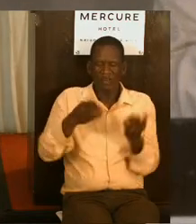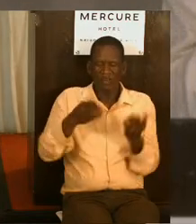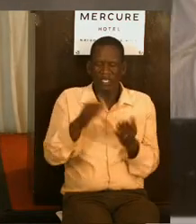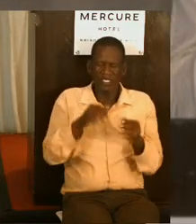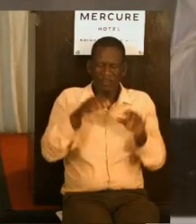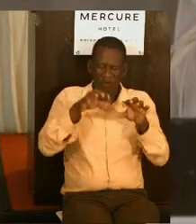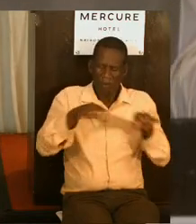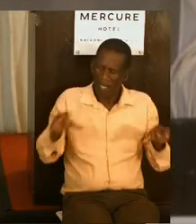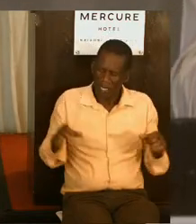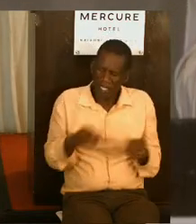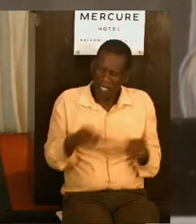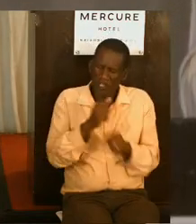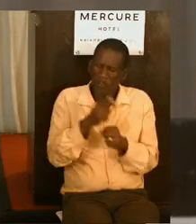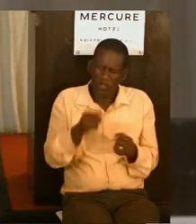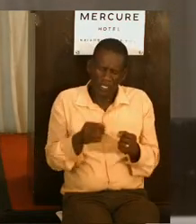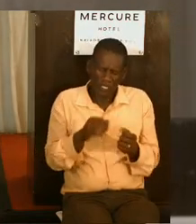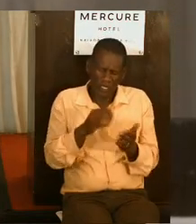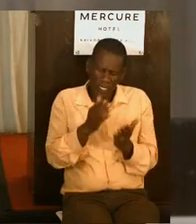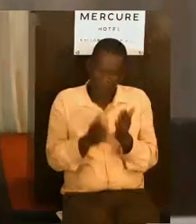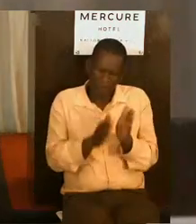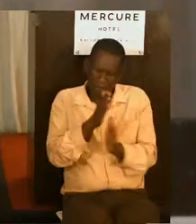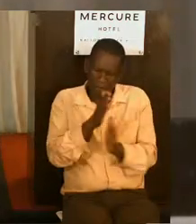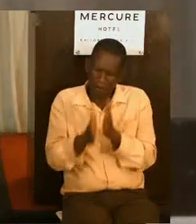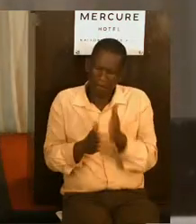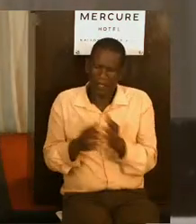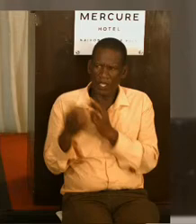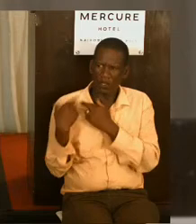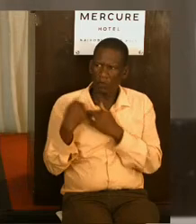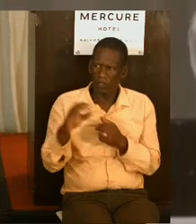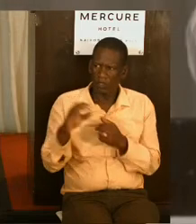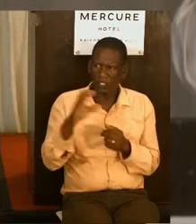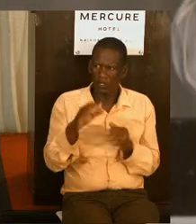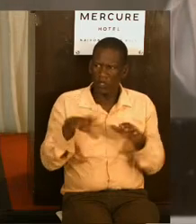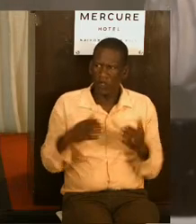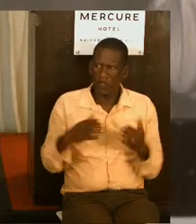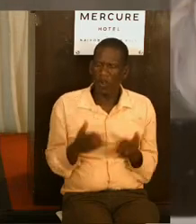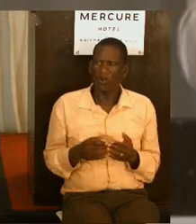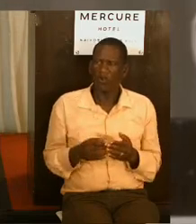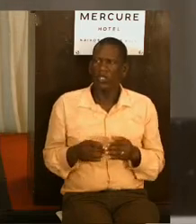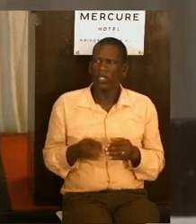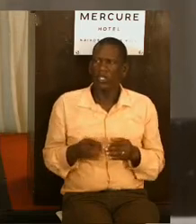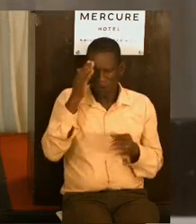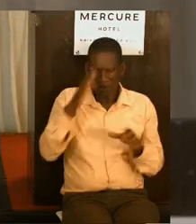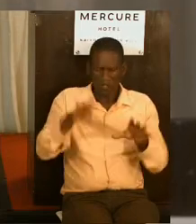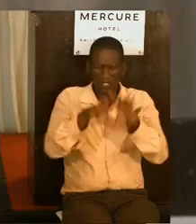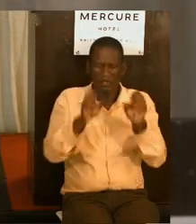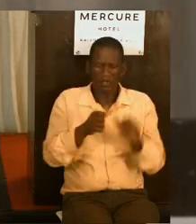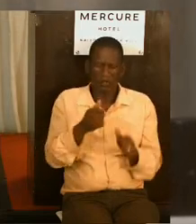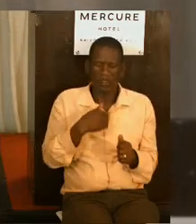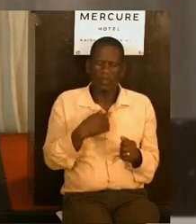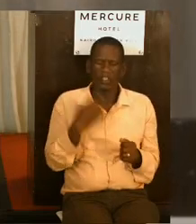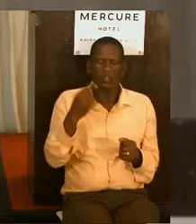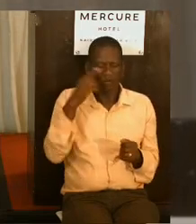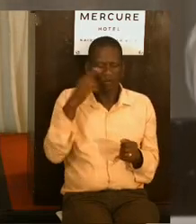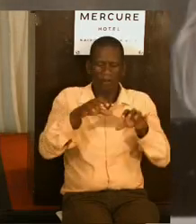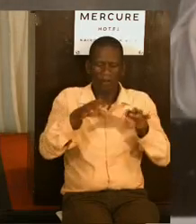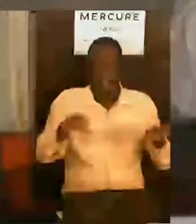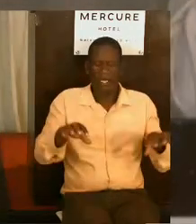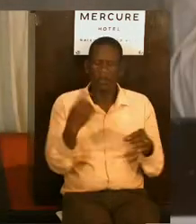Market does it mold responsible citizen or rather the education system that we have is only for